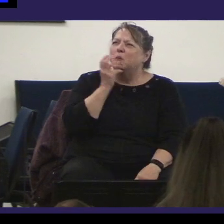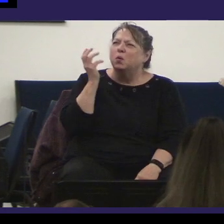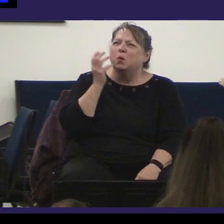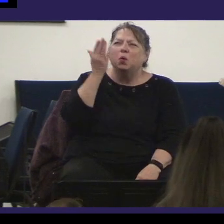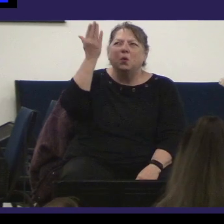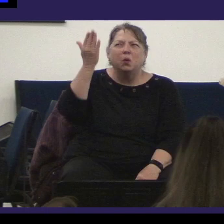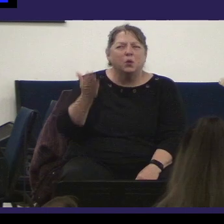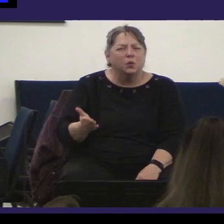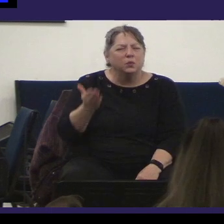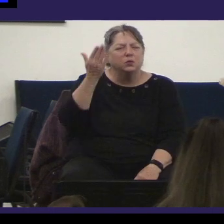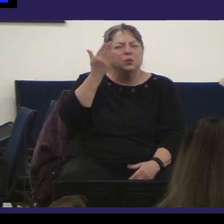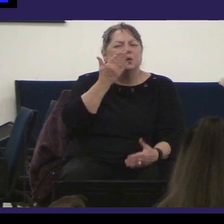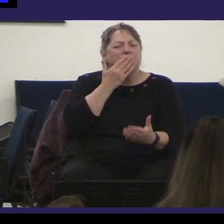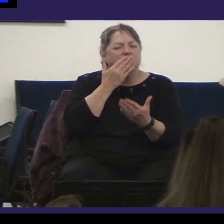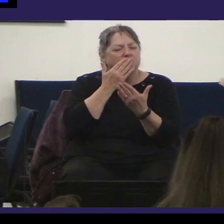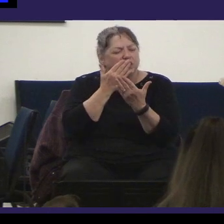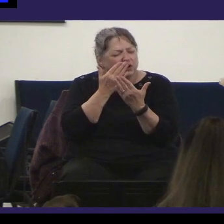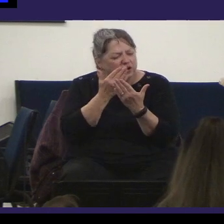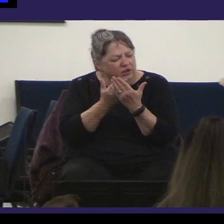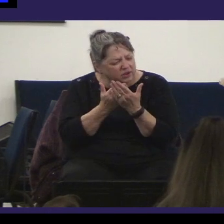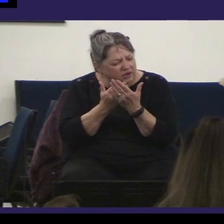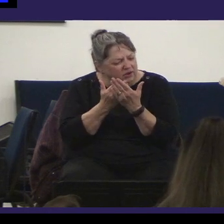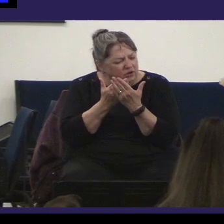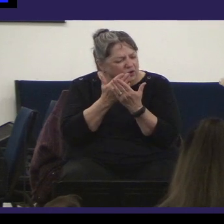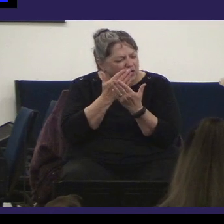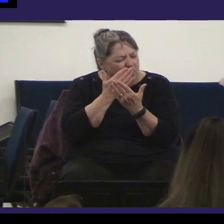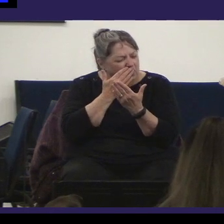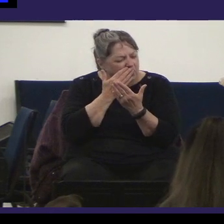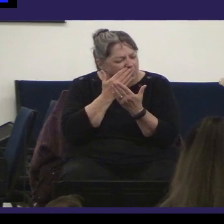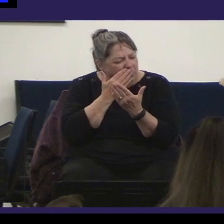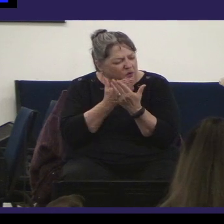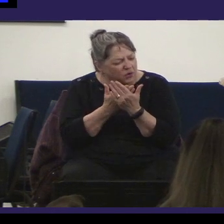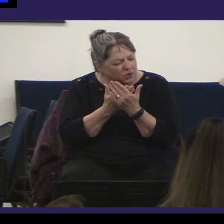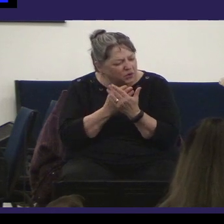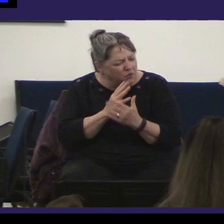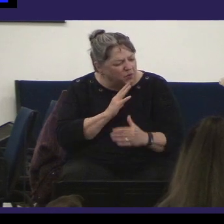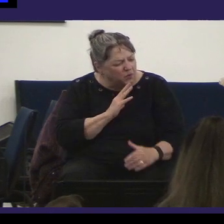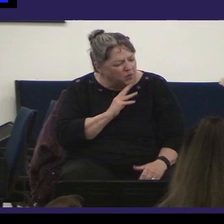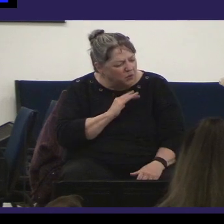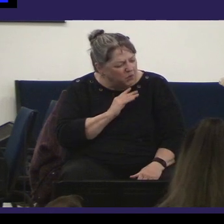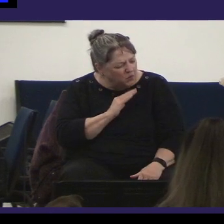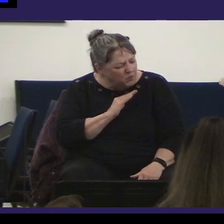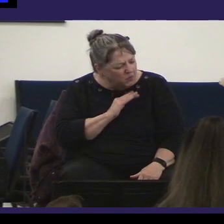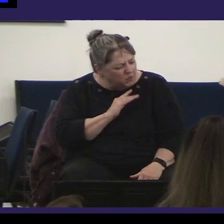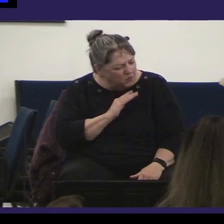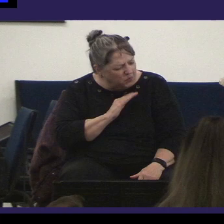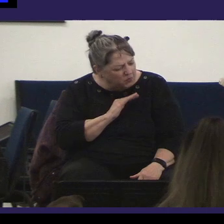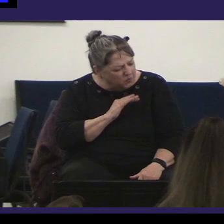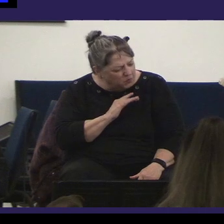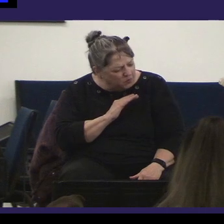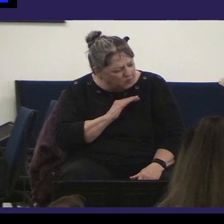Oh, you are good, good.